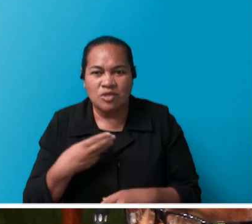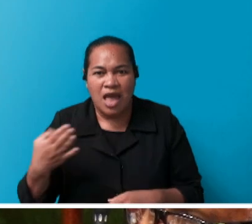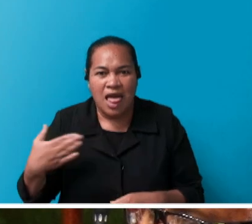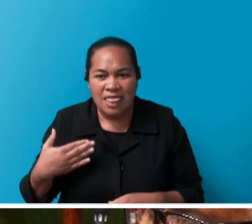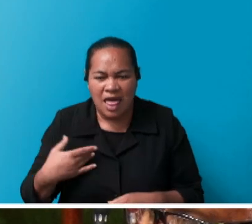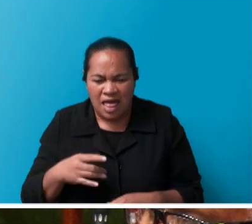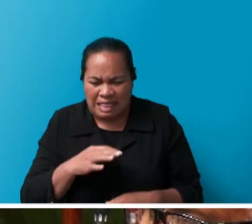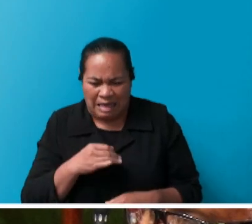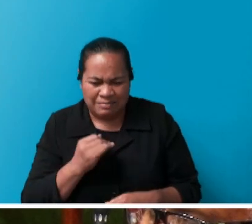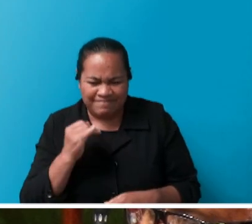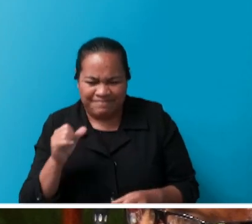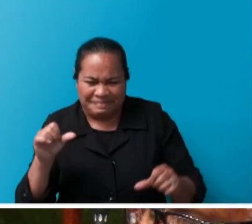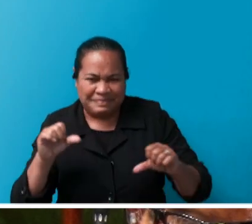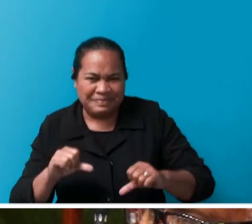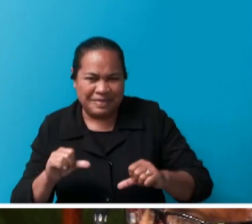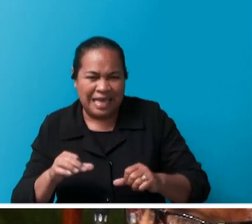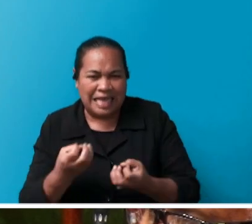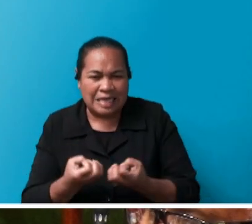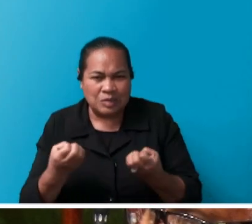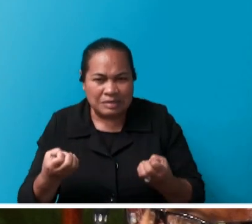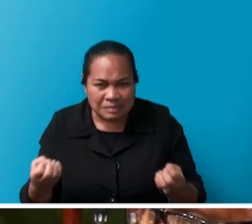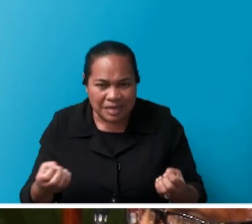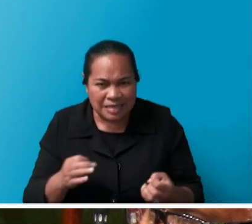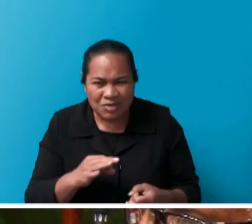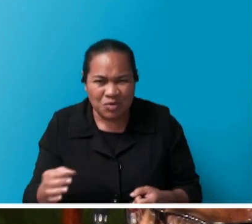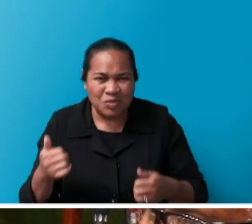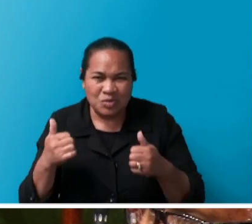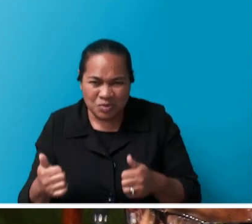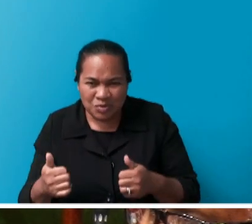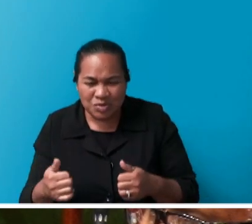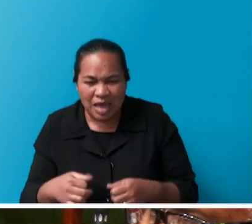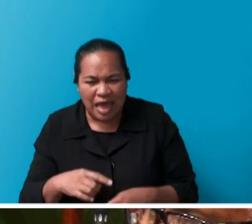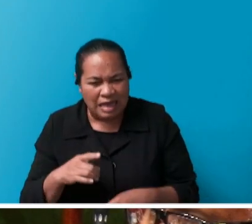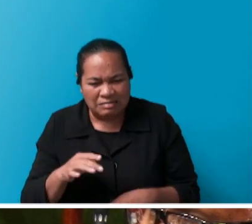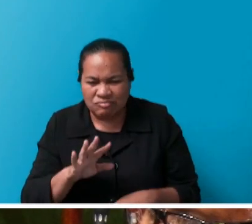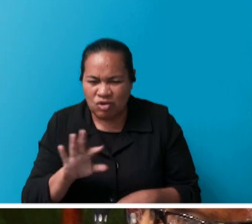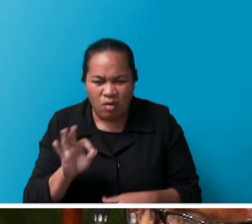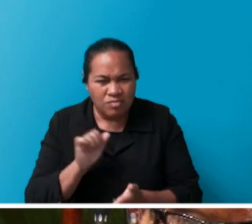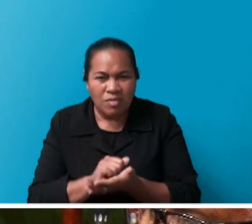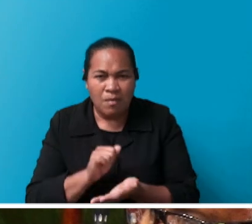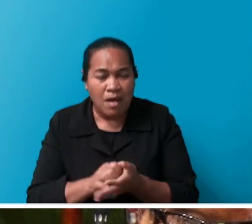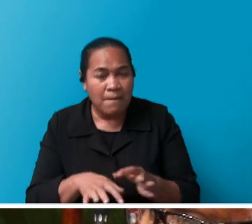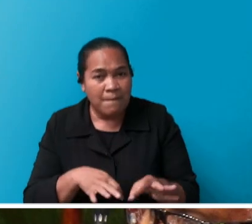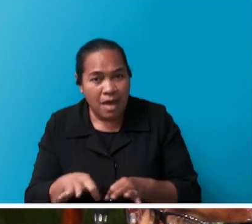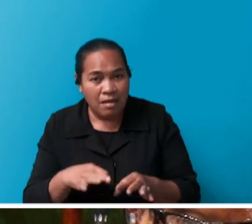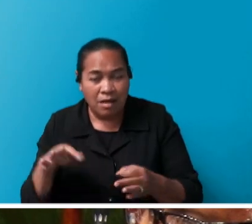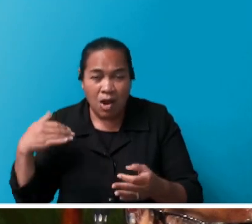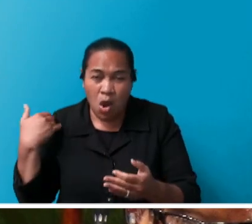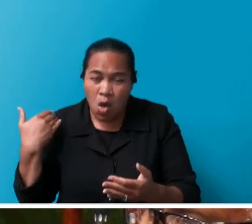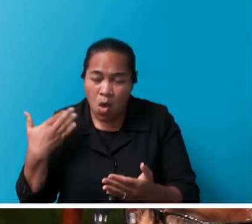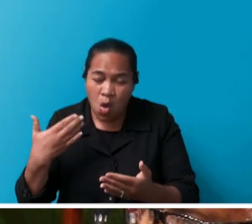to work with in our health setting, and the poor planning over the years has no